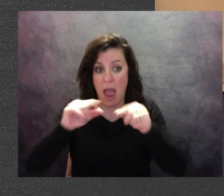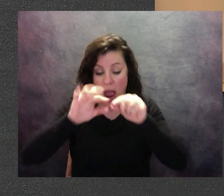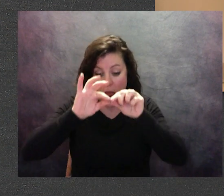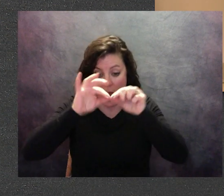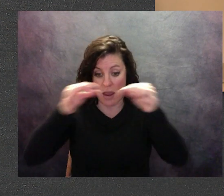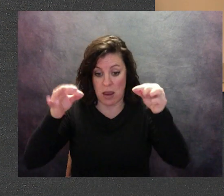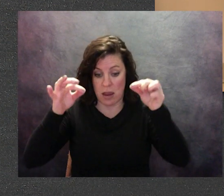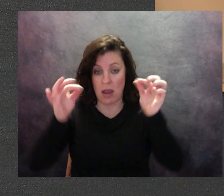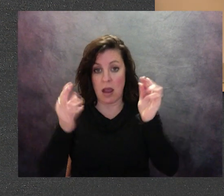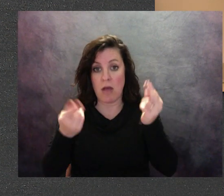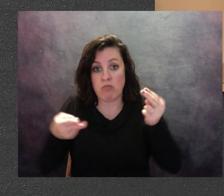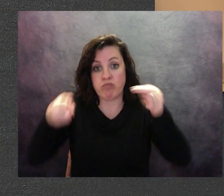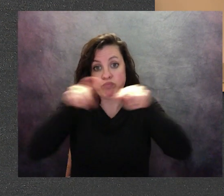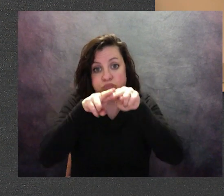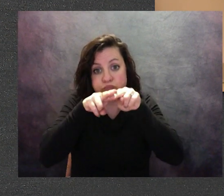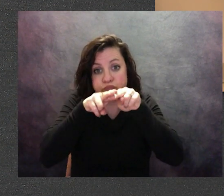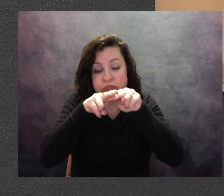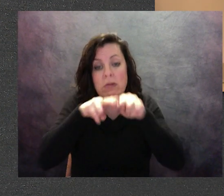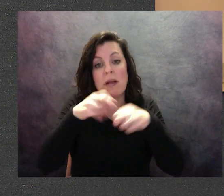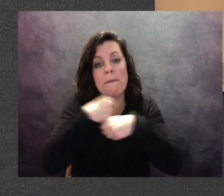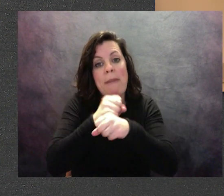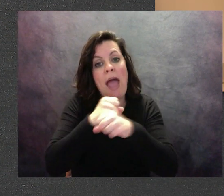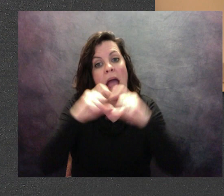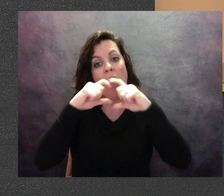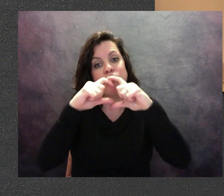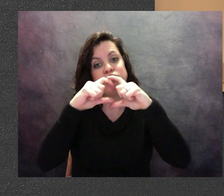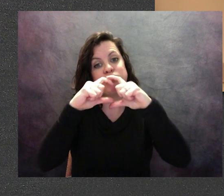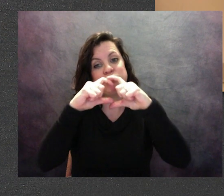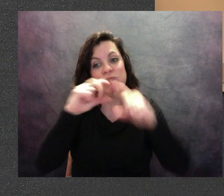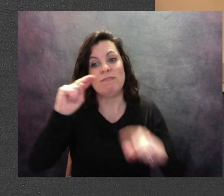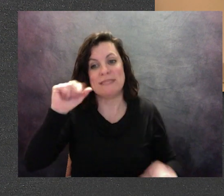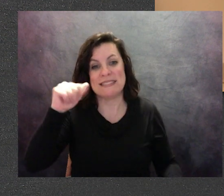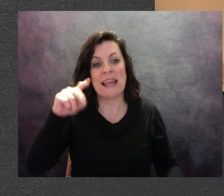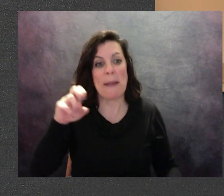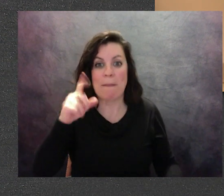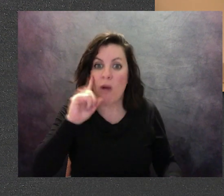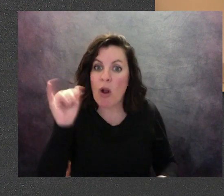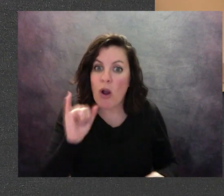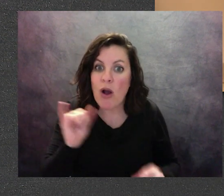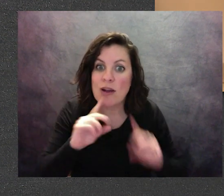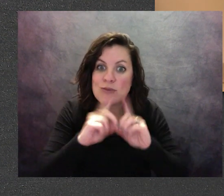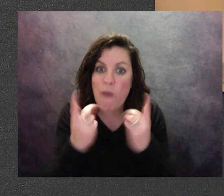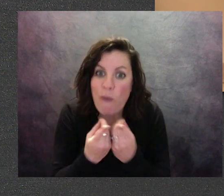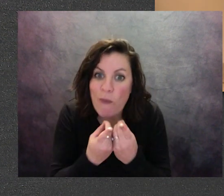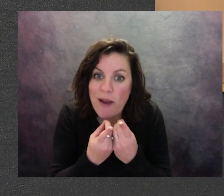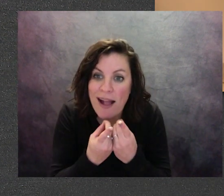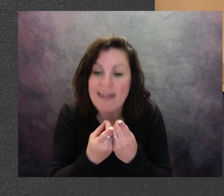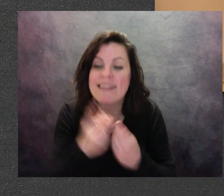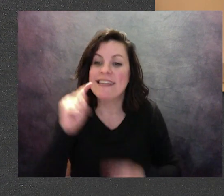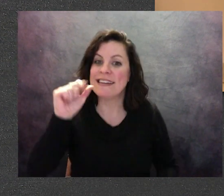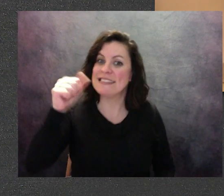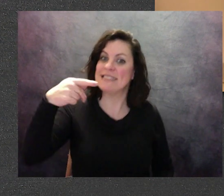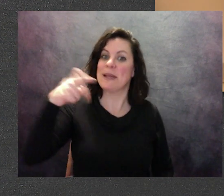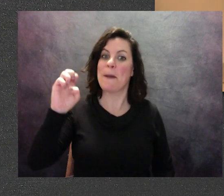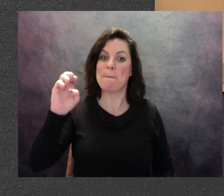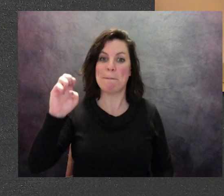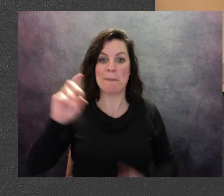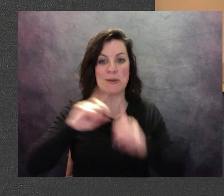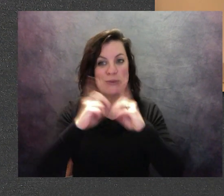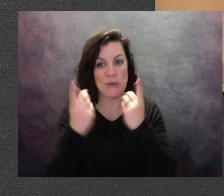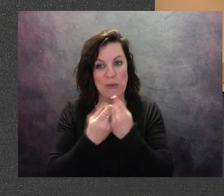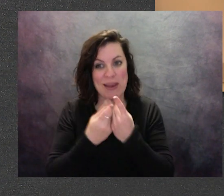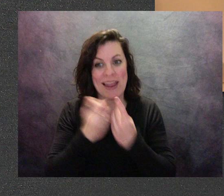the other so it hits the other side, and look, it's a little tape donut. And you can place it right there, and